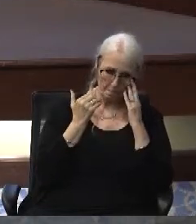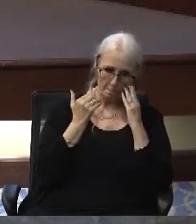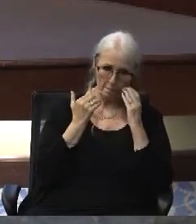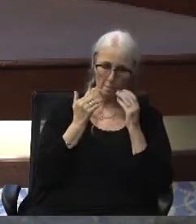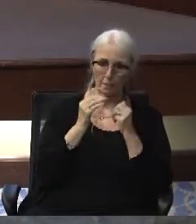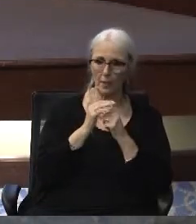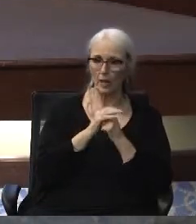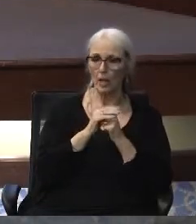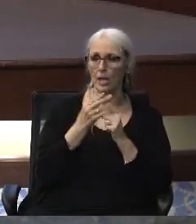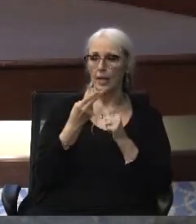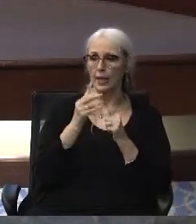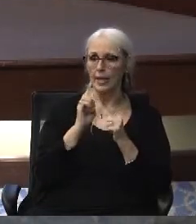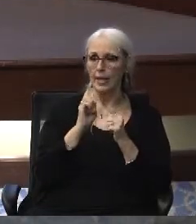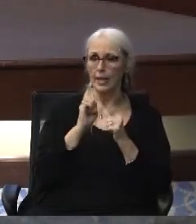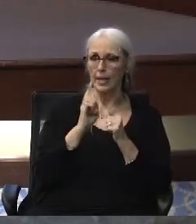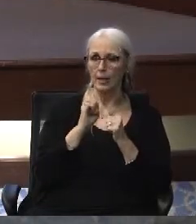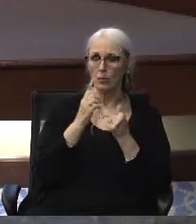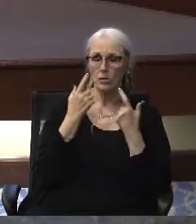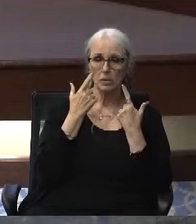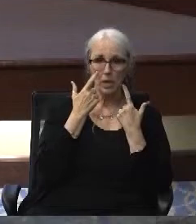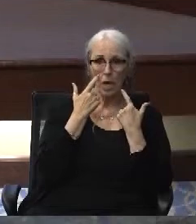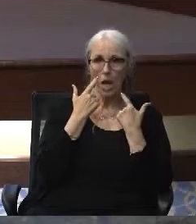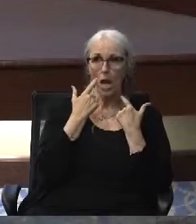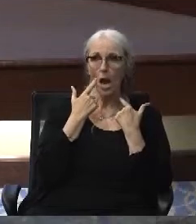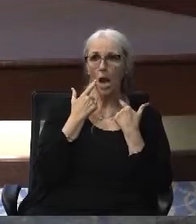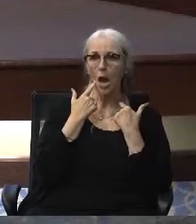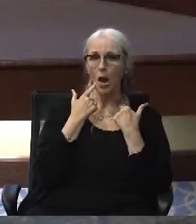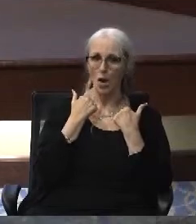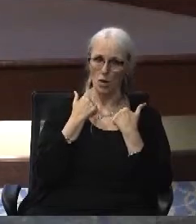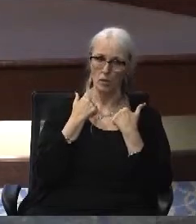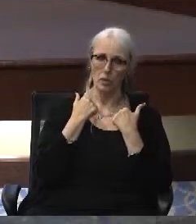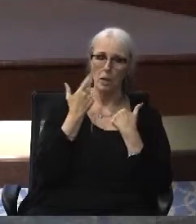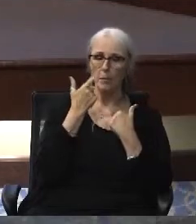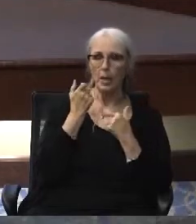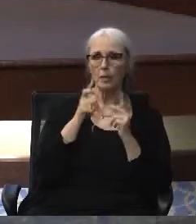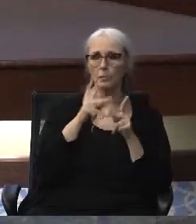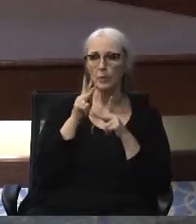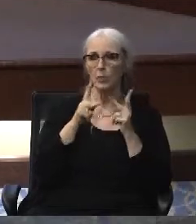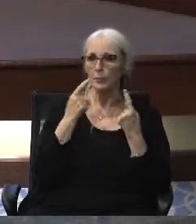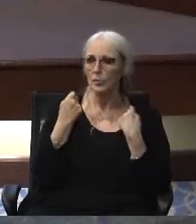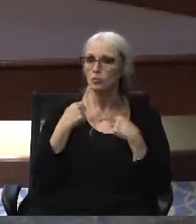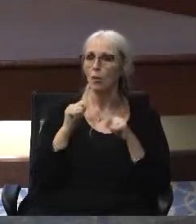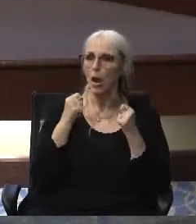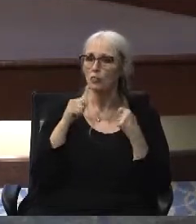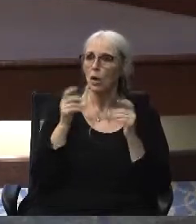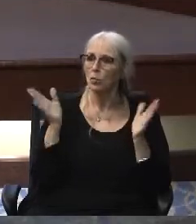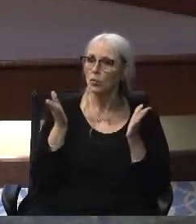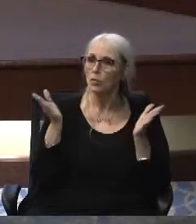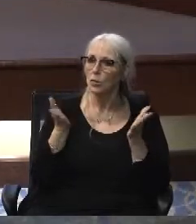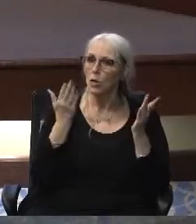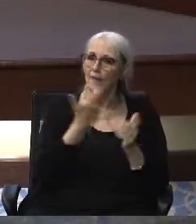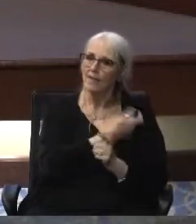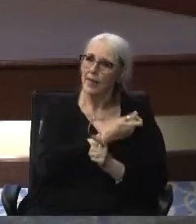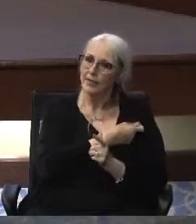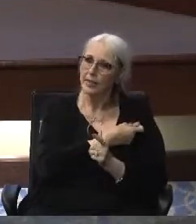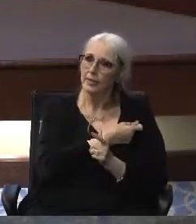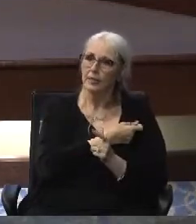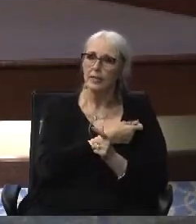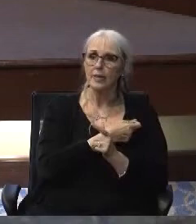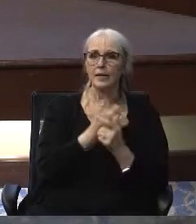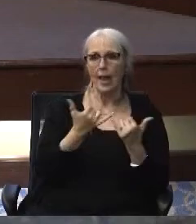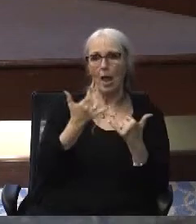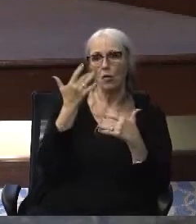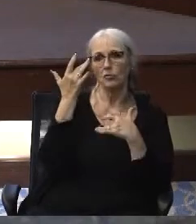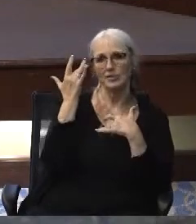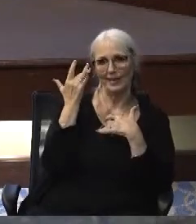church, and he was just in tears because, you know, the people who he's been trying to get vaccinated haven't been and are ill.